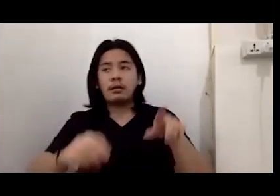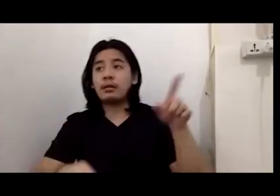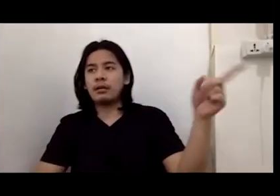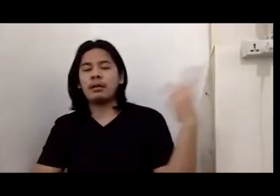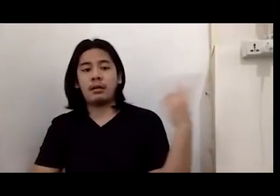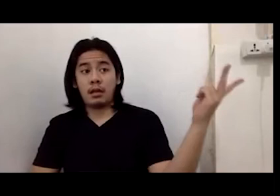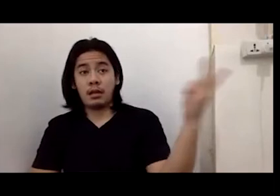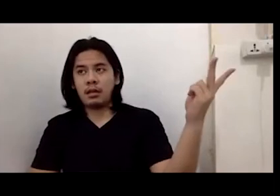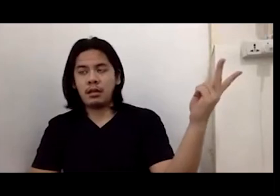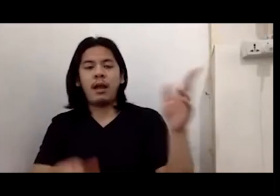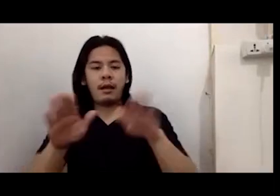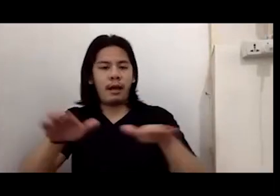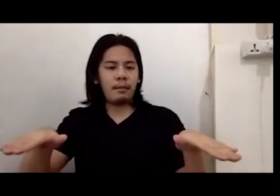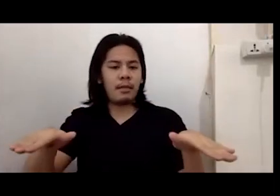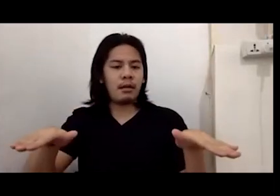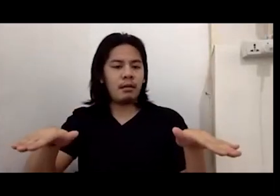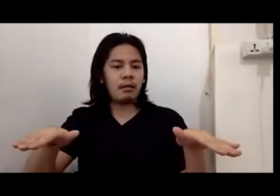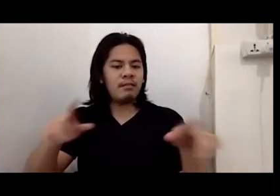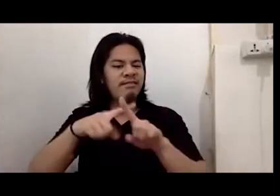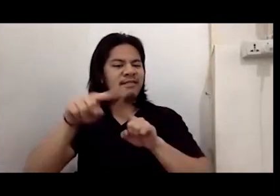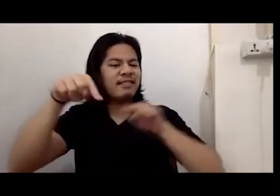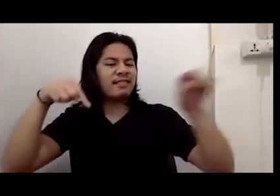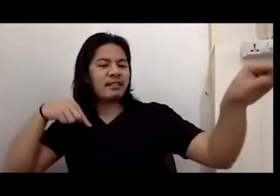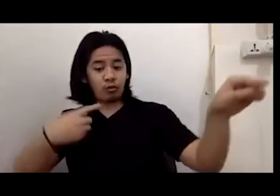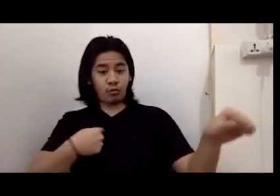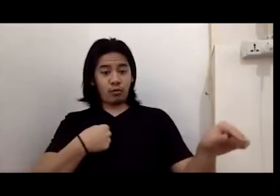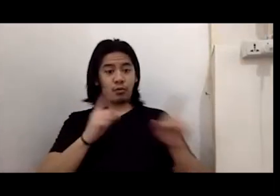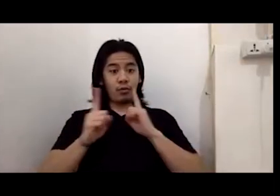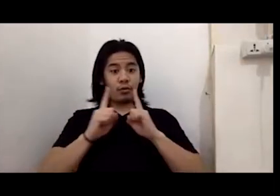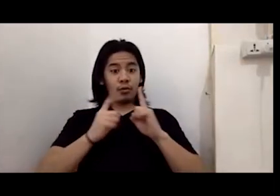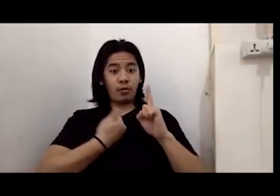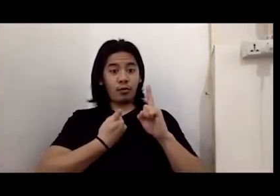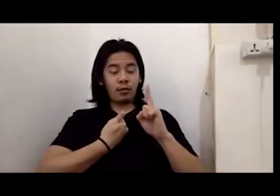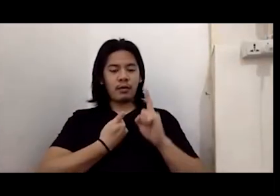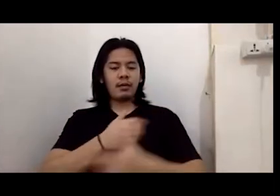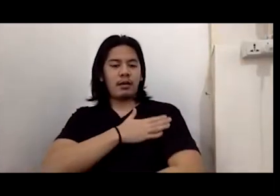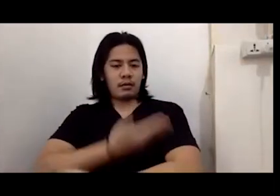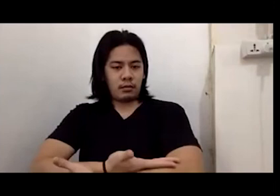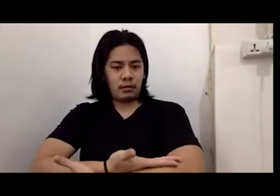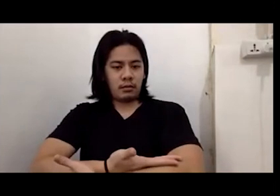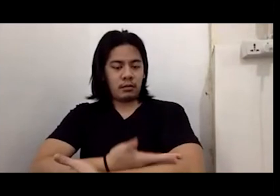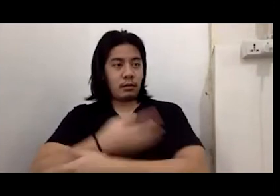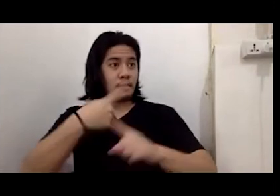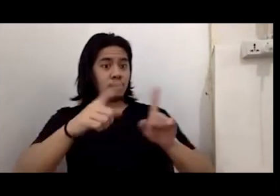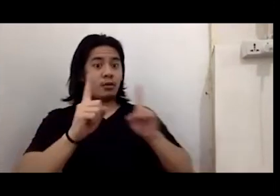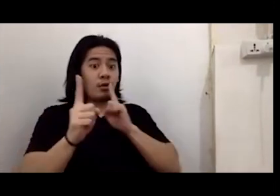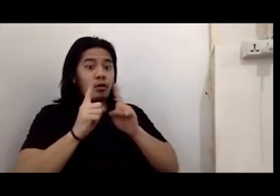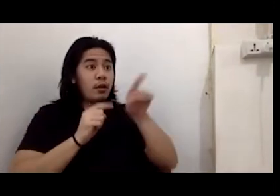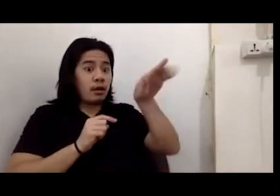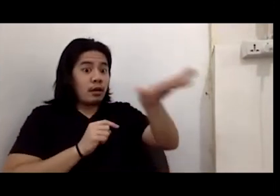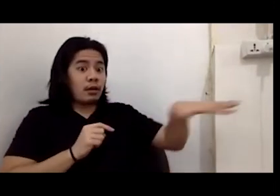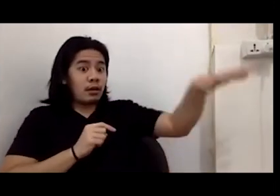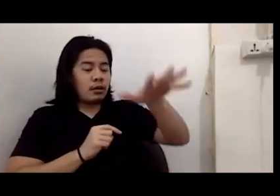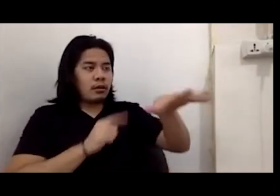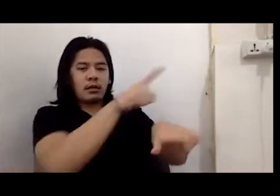Because depending on the context, child, children can be Yeah. interchangeable, Yeah. and so it depends on what